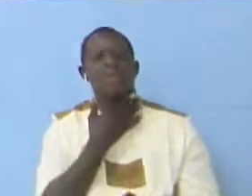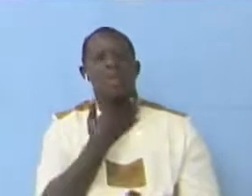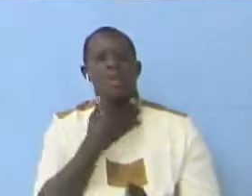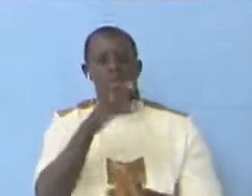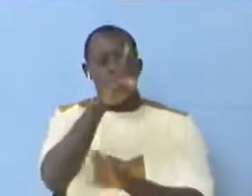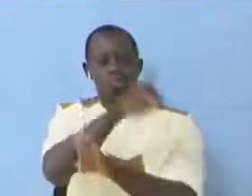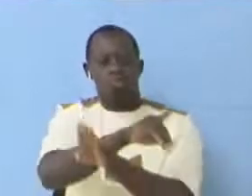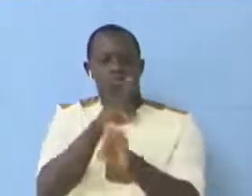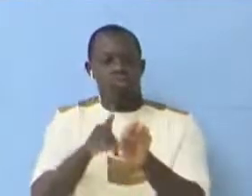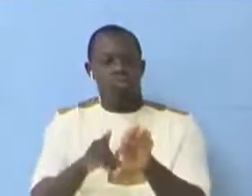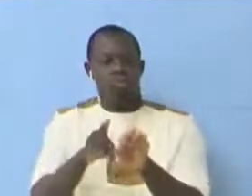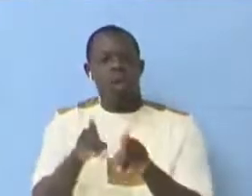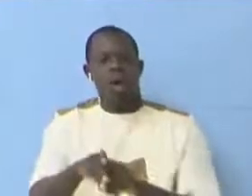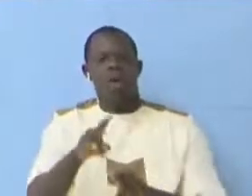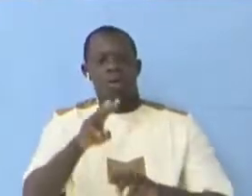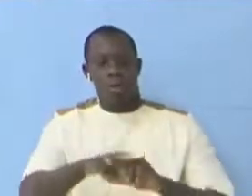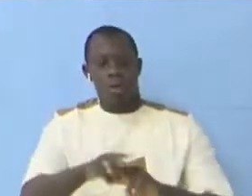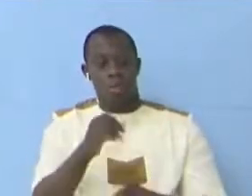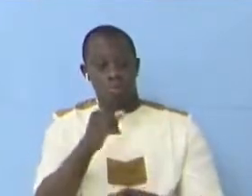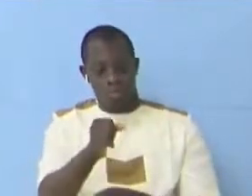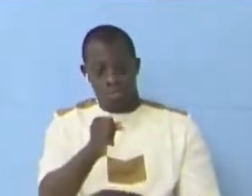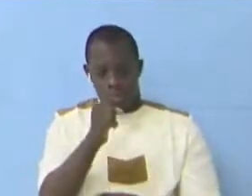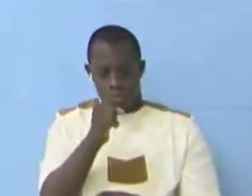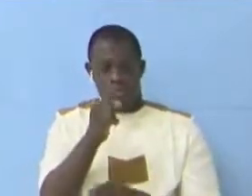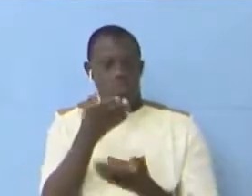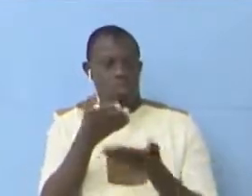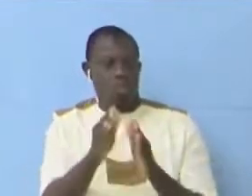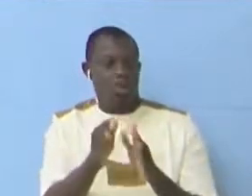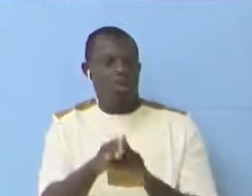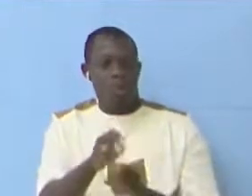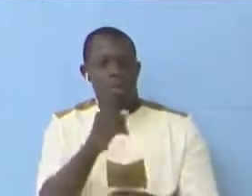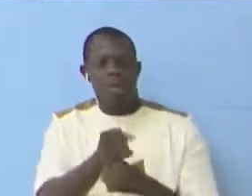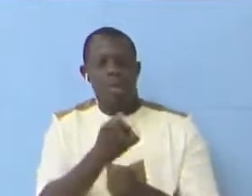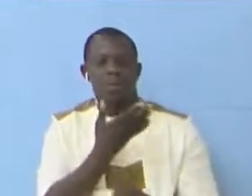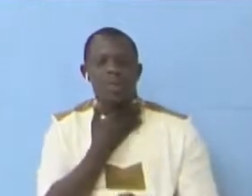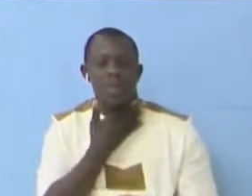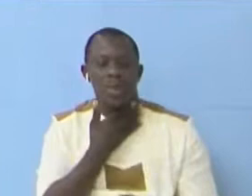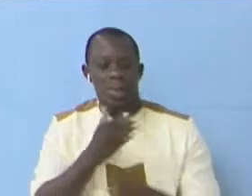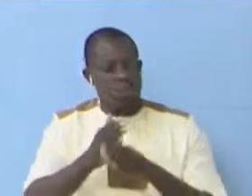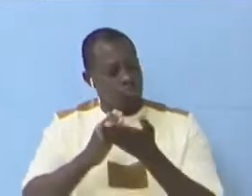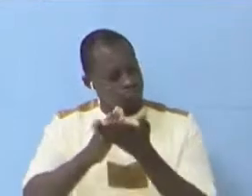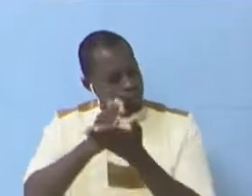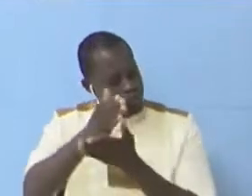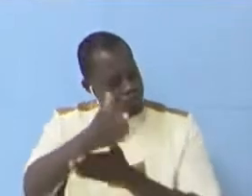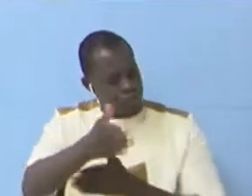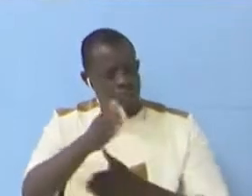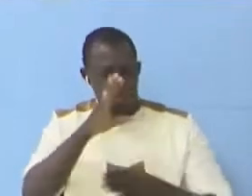Okay. Yes, and position the microphone in a way that you will be comfortable throughout your testimony.